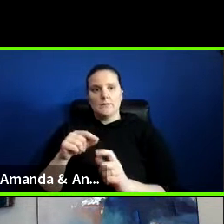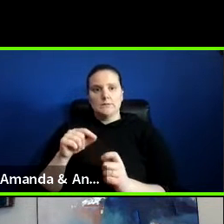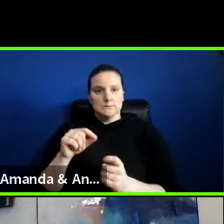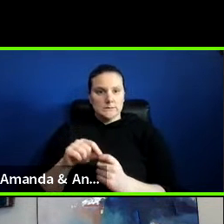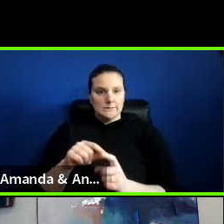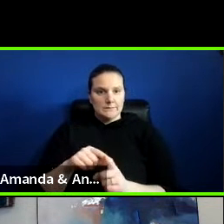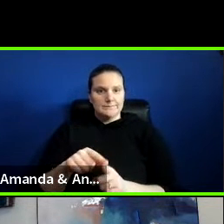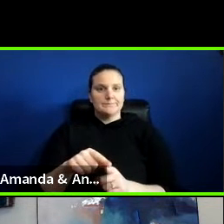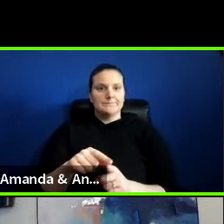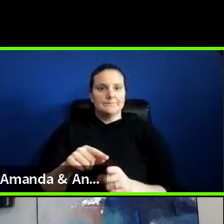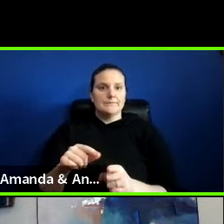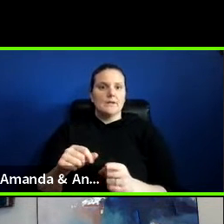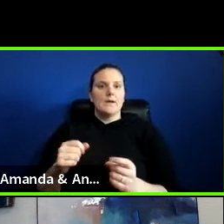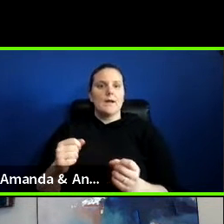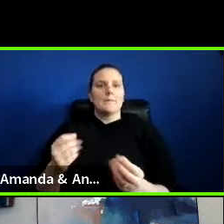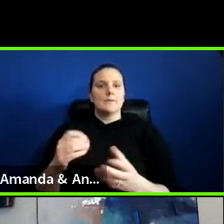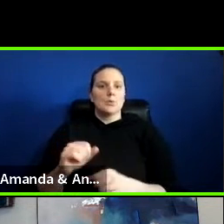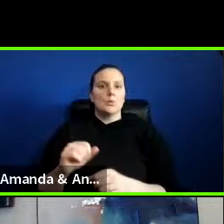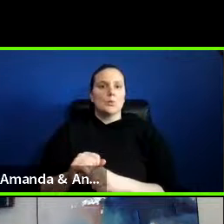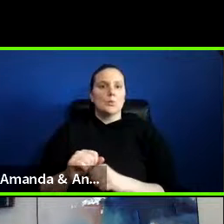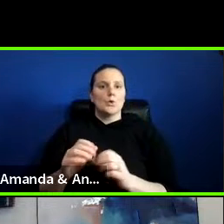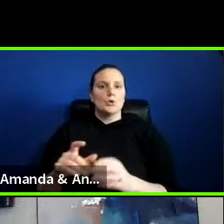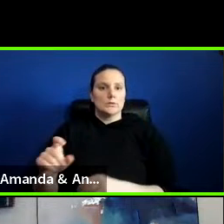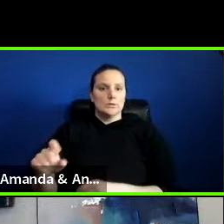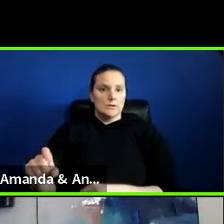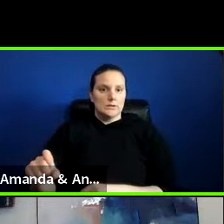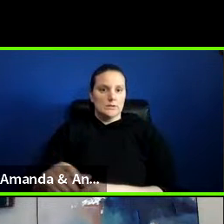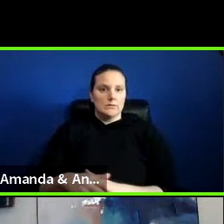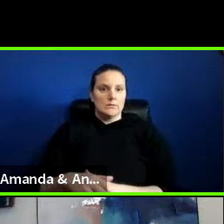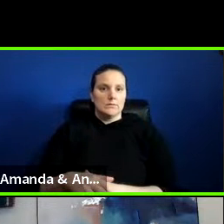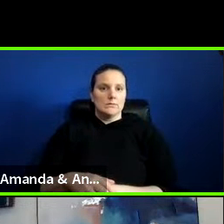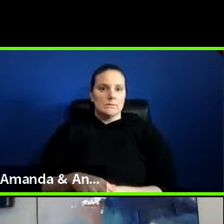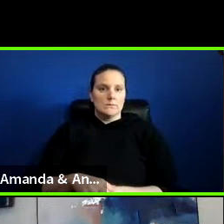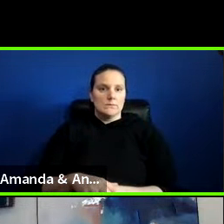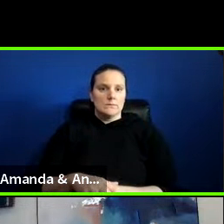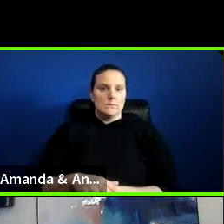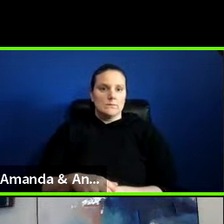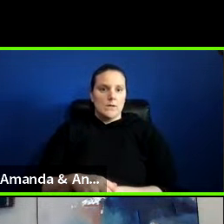the number of workers that are going to be needed. And I understand